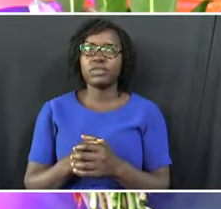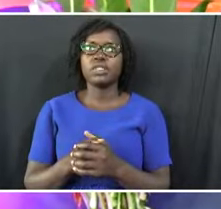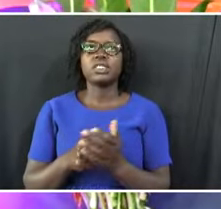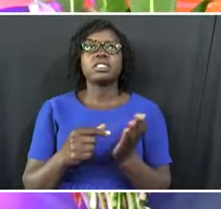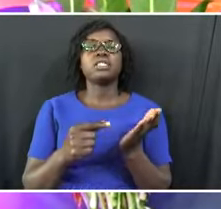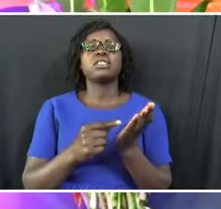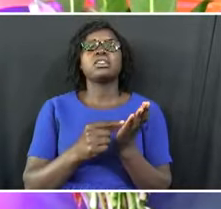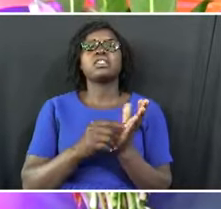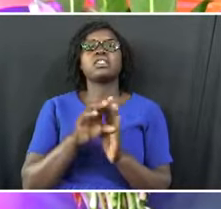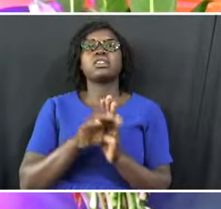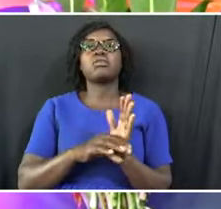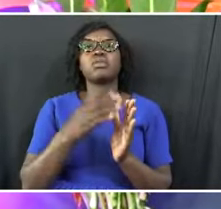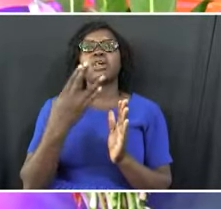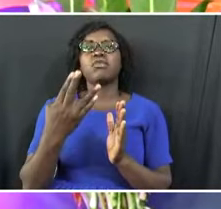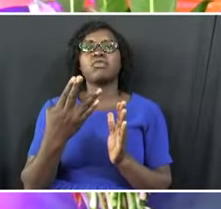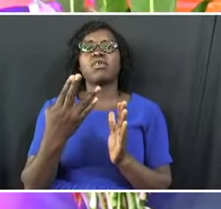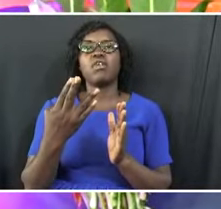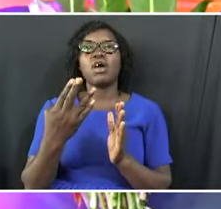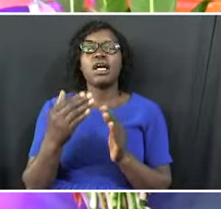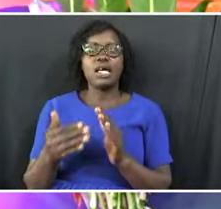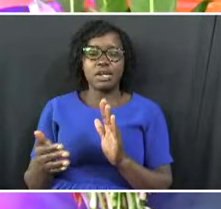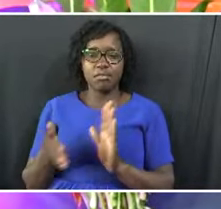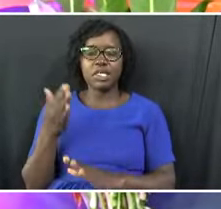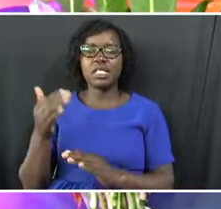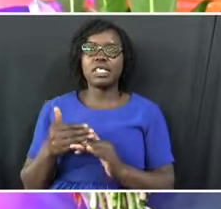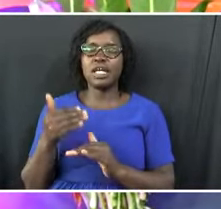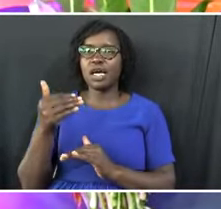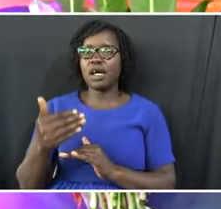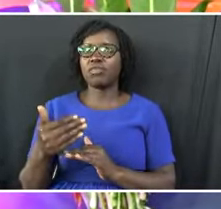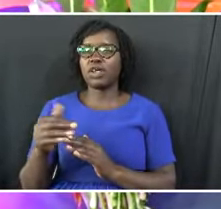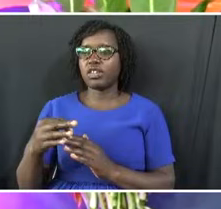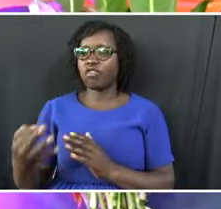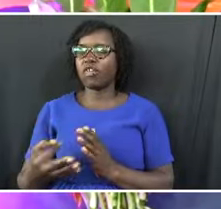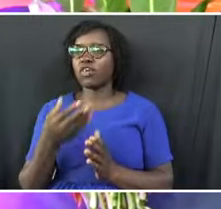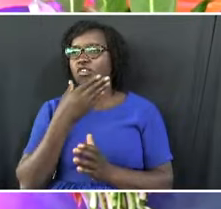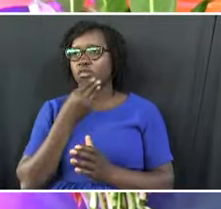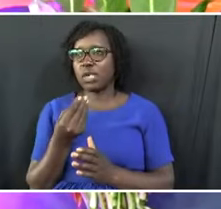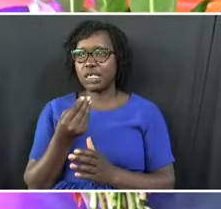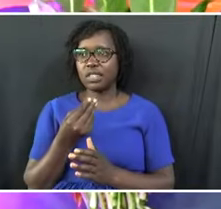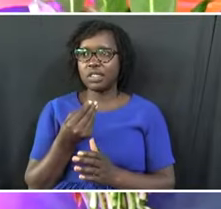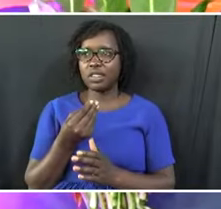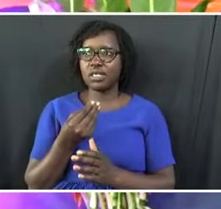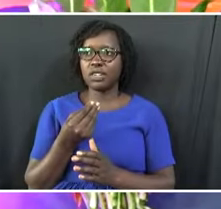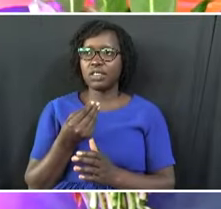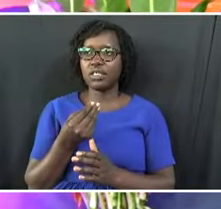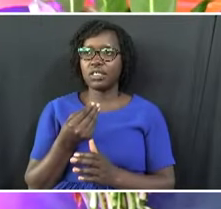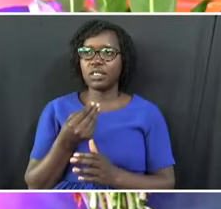Genesis chapter 4 comes immediately after the fall of man.